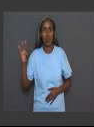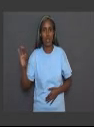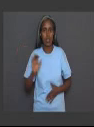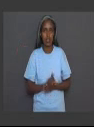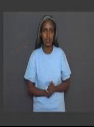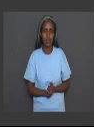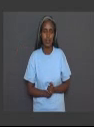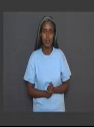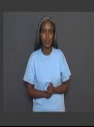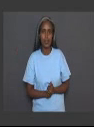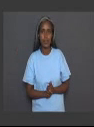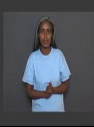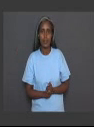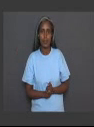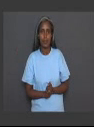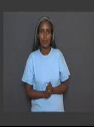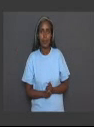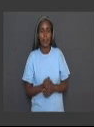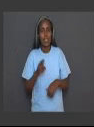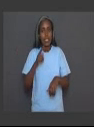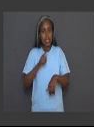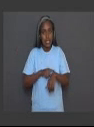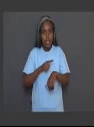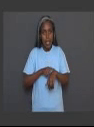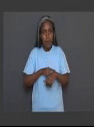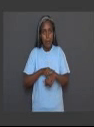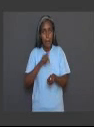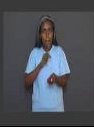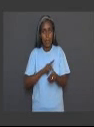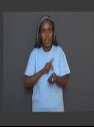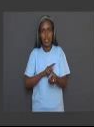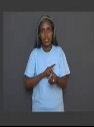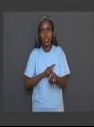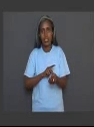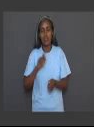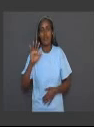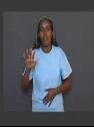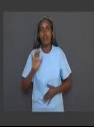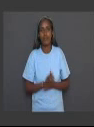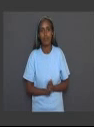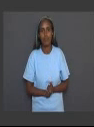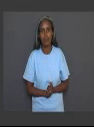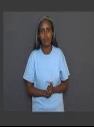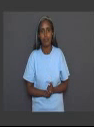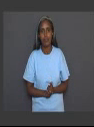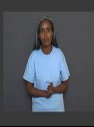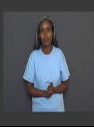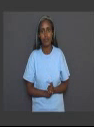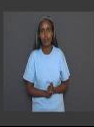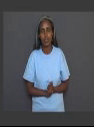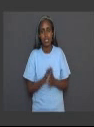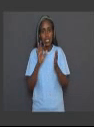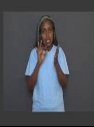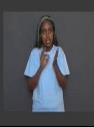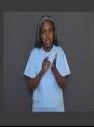0.09. The time period is 5. The